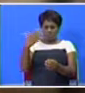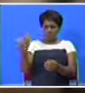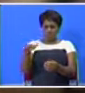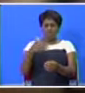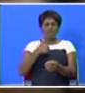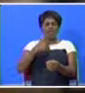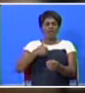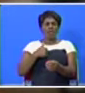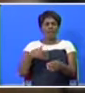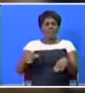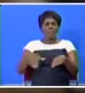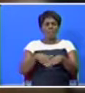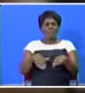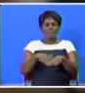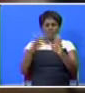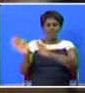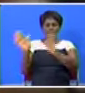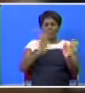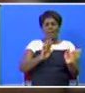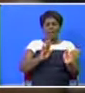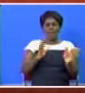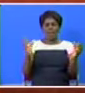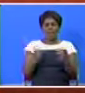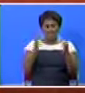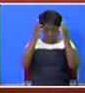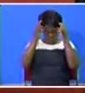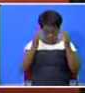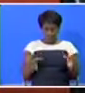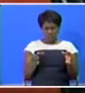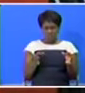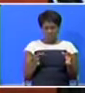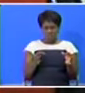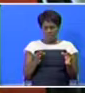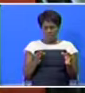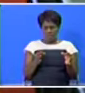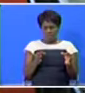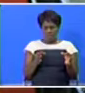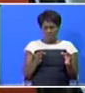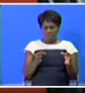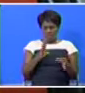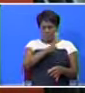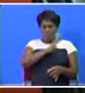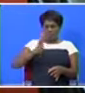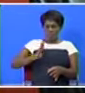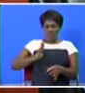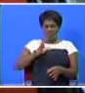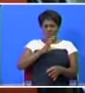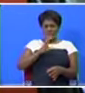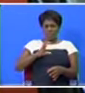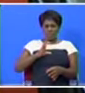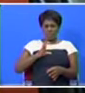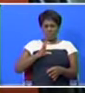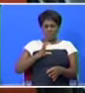list of members of the Wiper Party. As a judicial tribunal, the respondent tribunal committee is